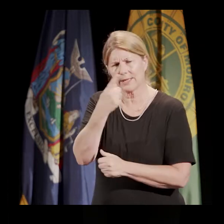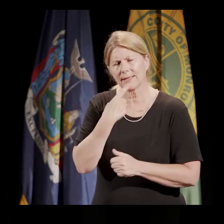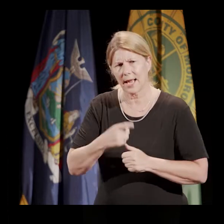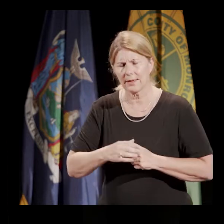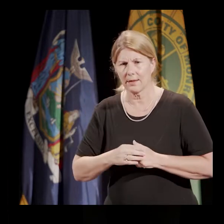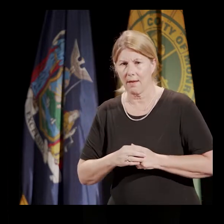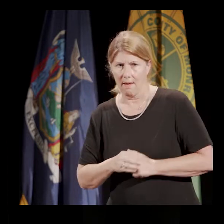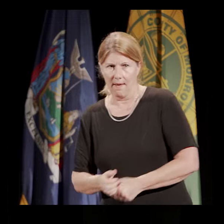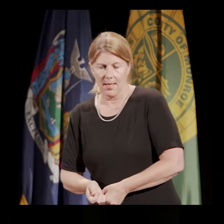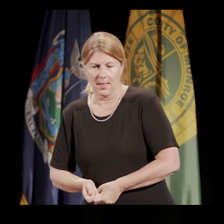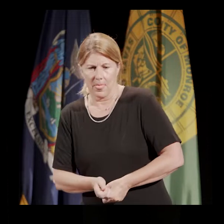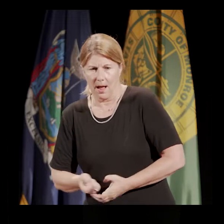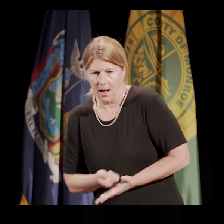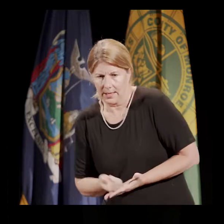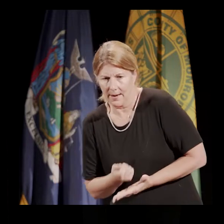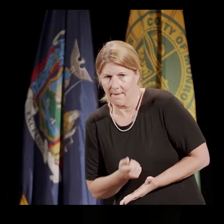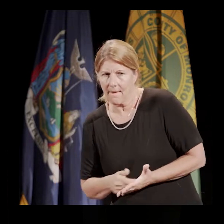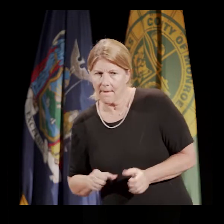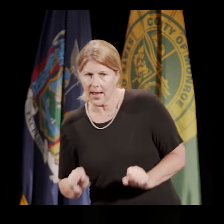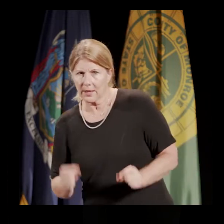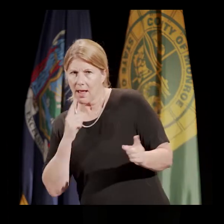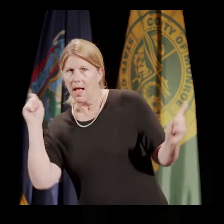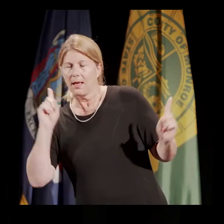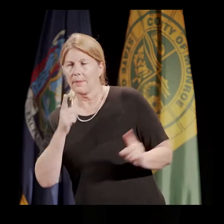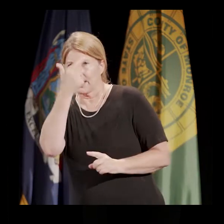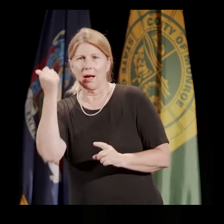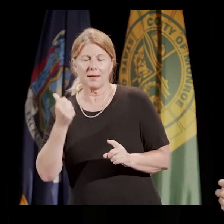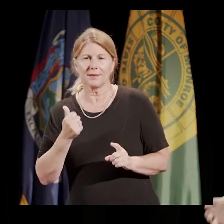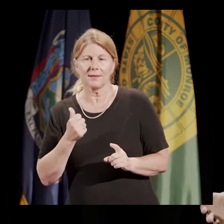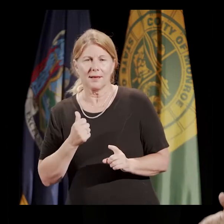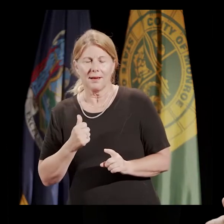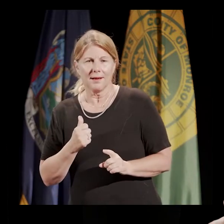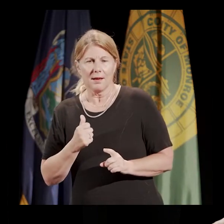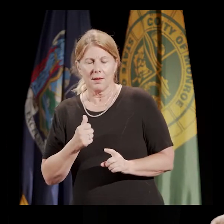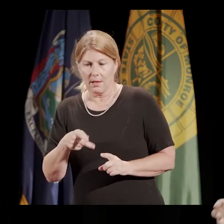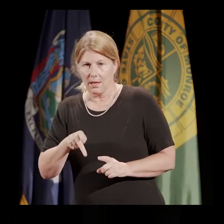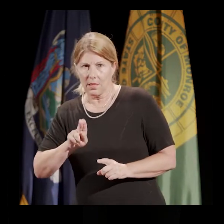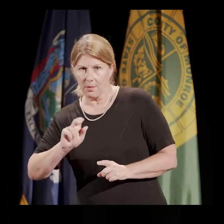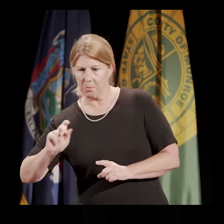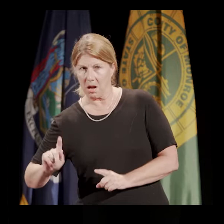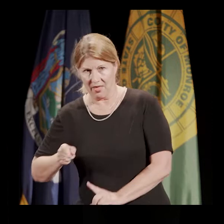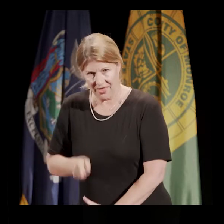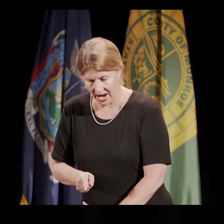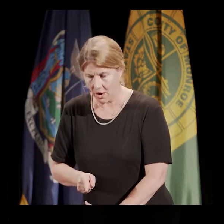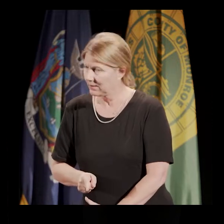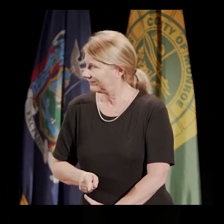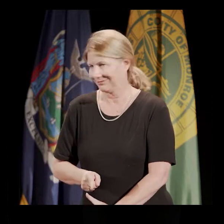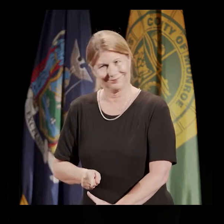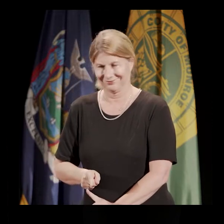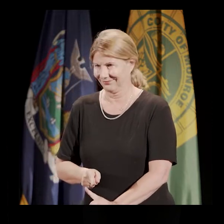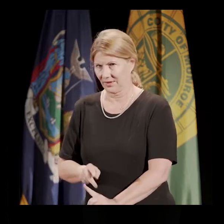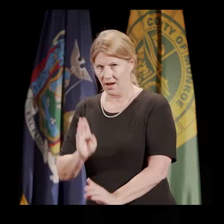to score all those goals because he did not go to where the puck was, but to where